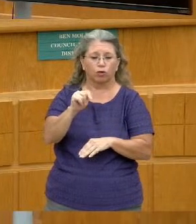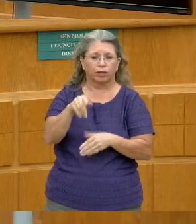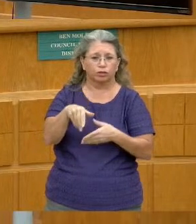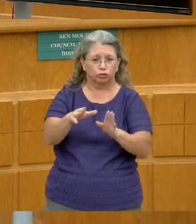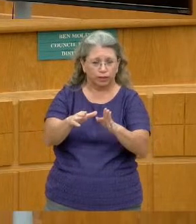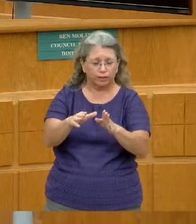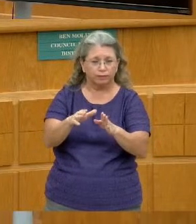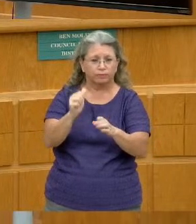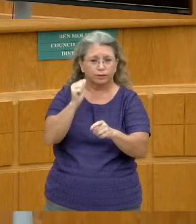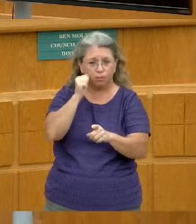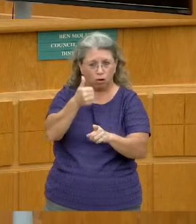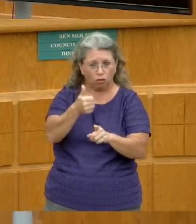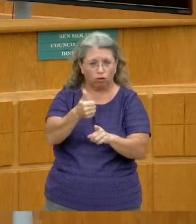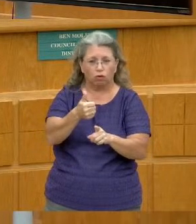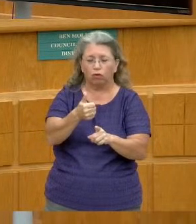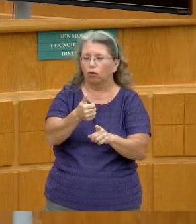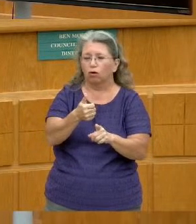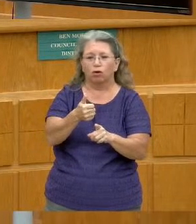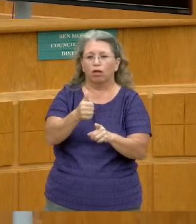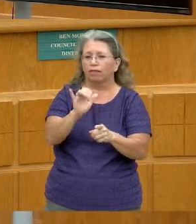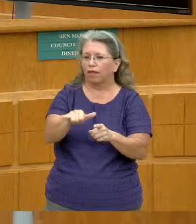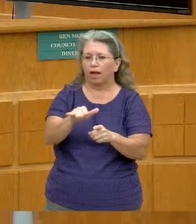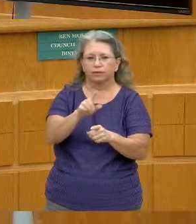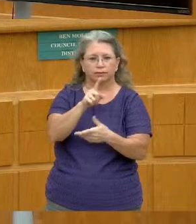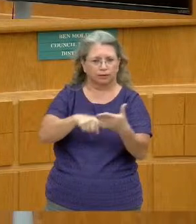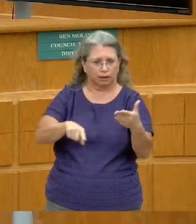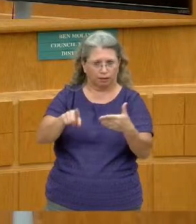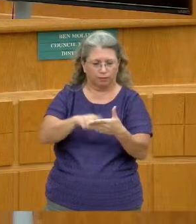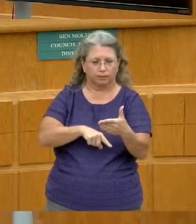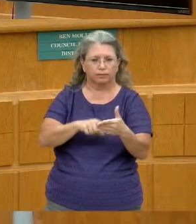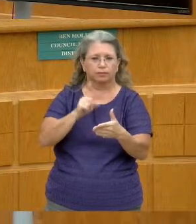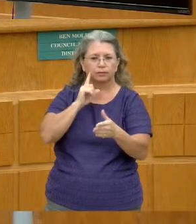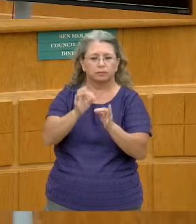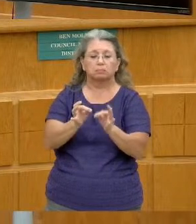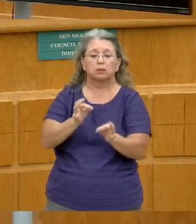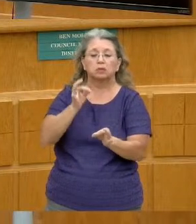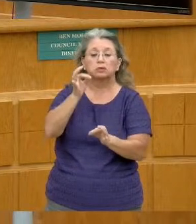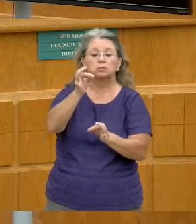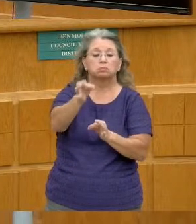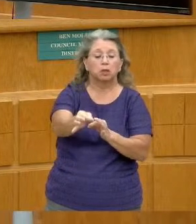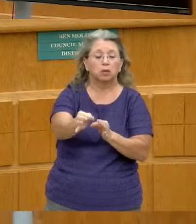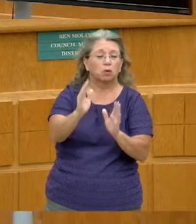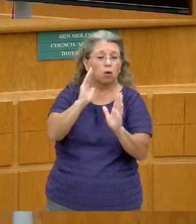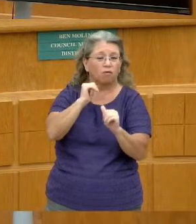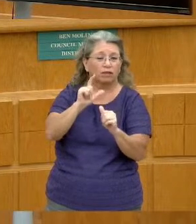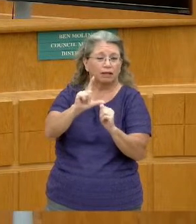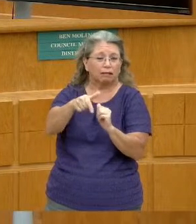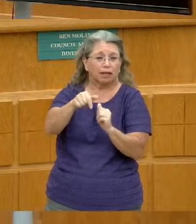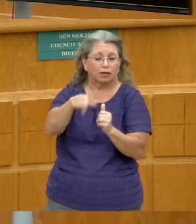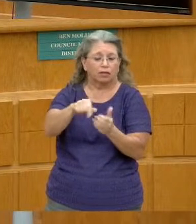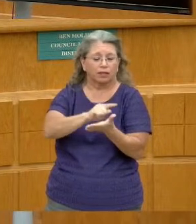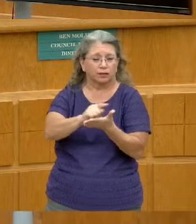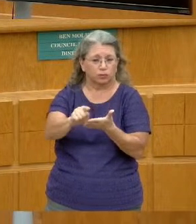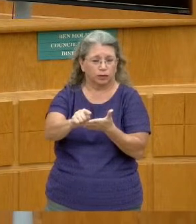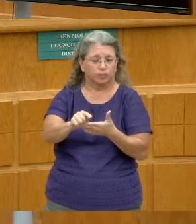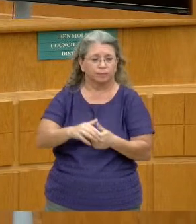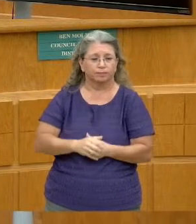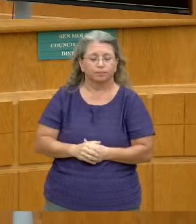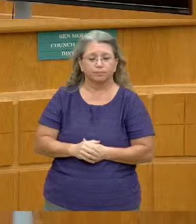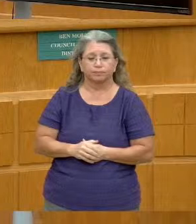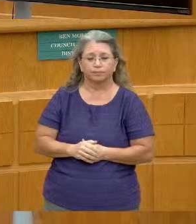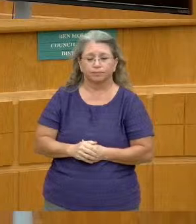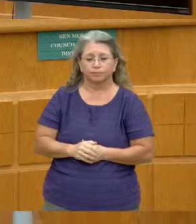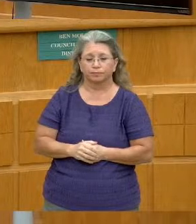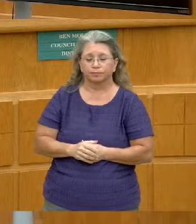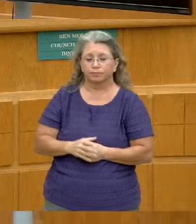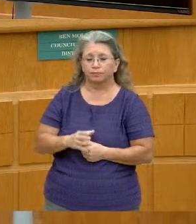getting a notice. Hopefully it will be this week. And then also, I mean, the hospitals,